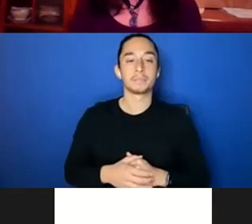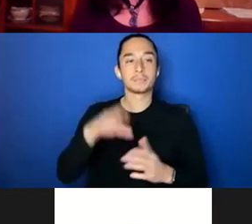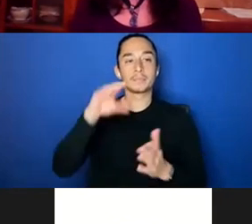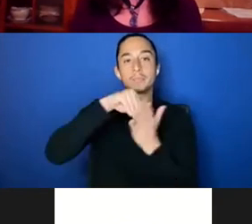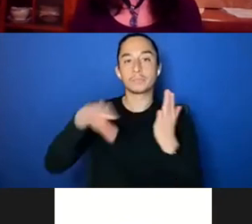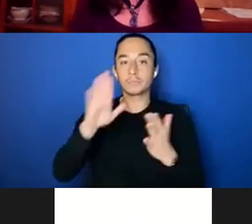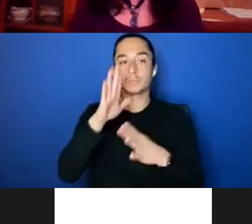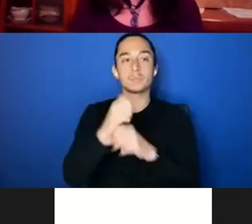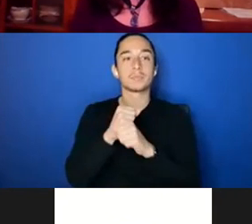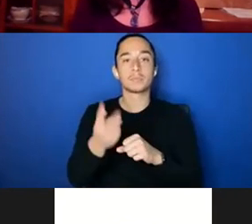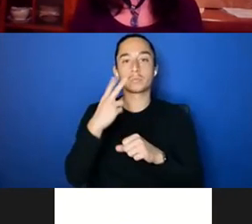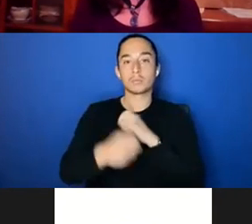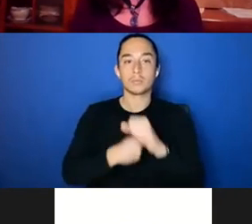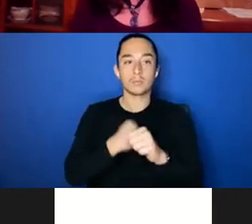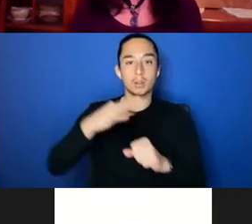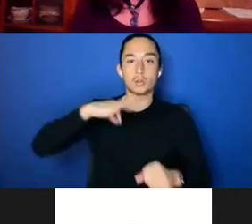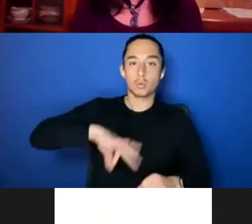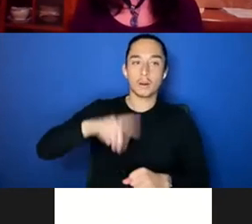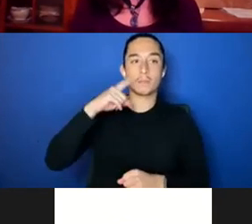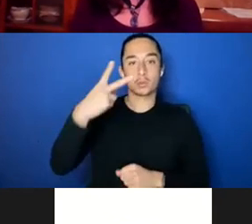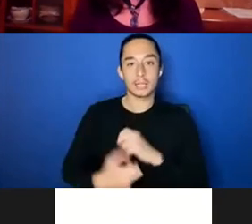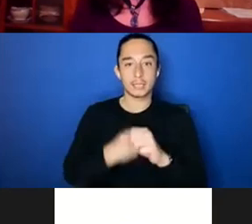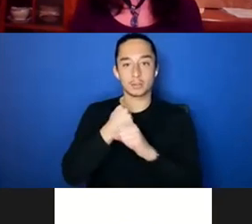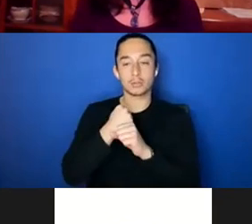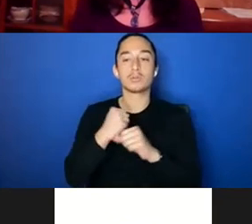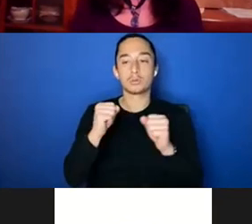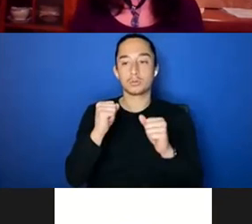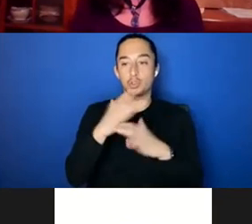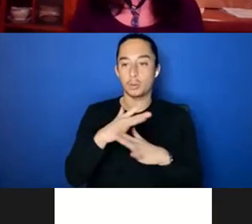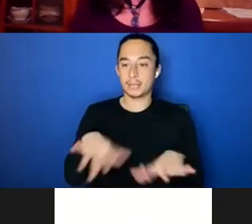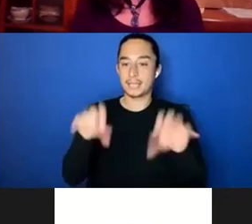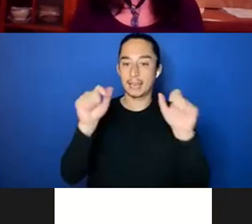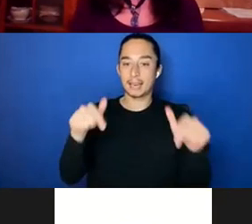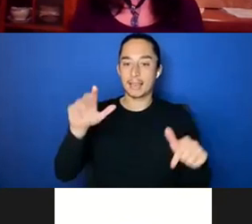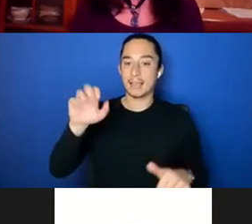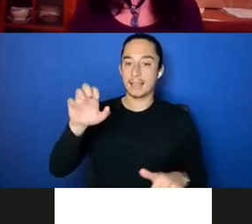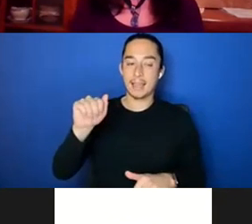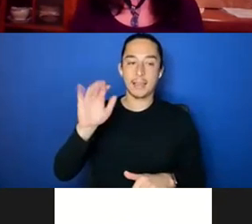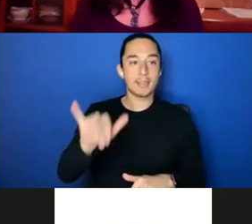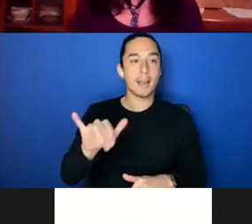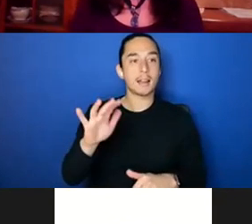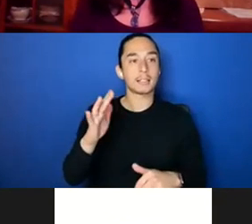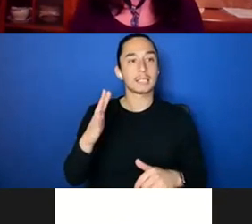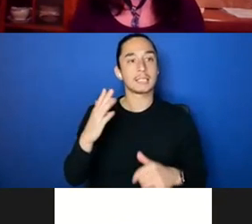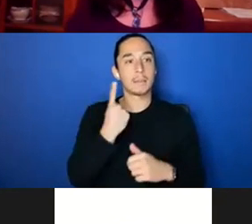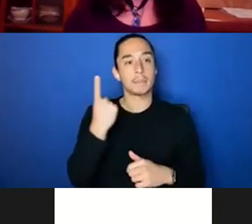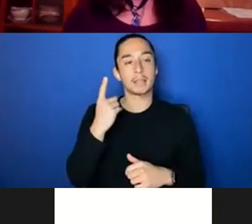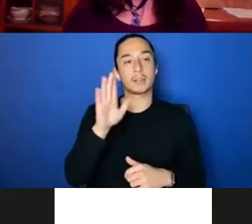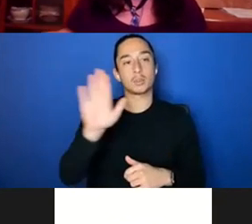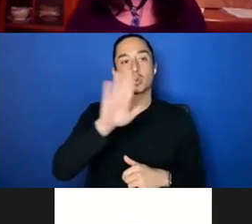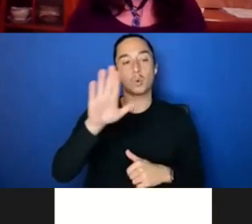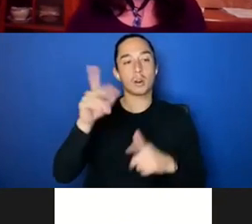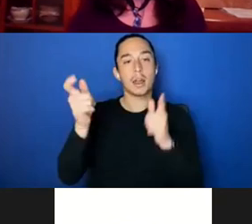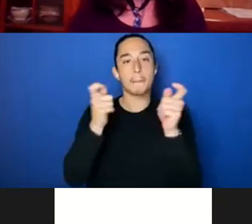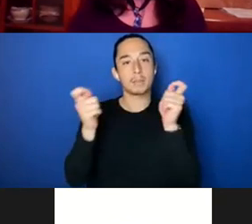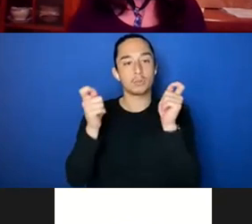the 2-year credit for the 3 years of German taken at AEA? That is something that your